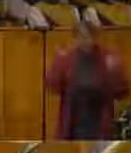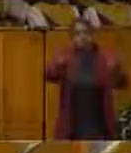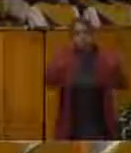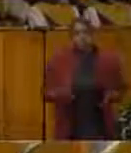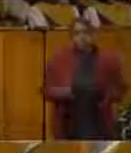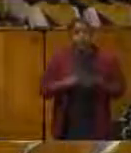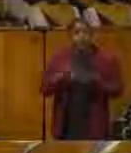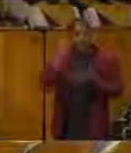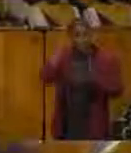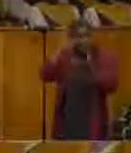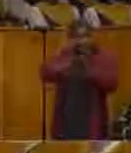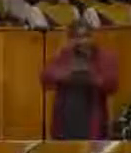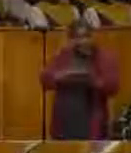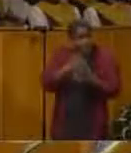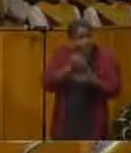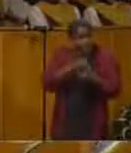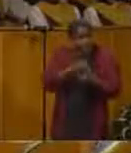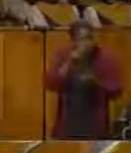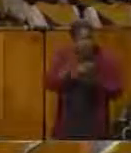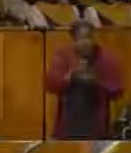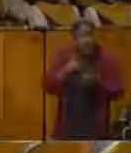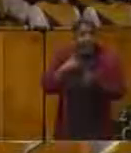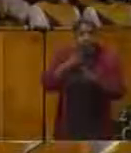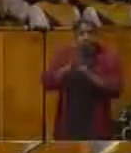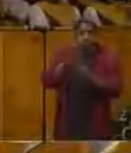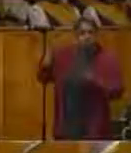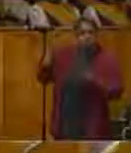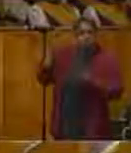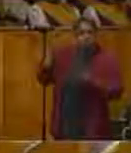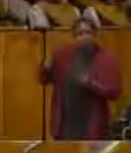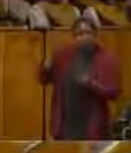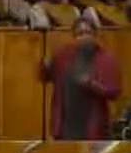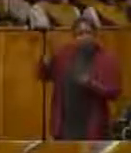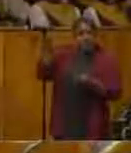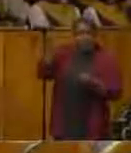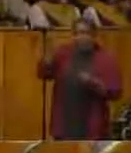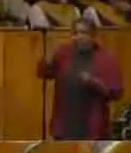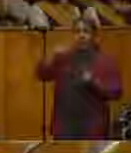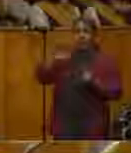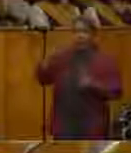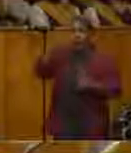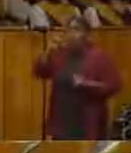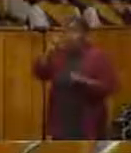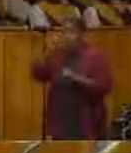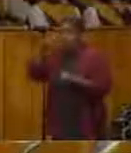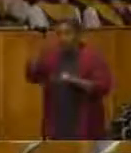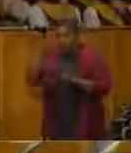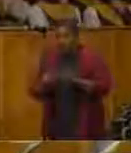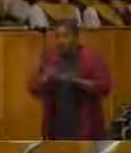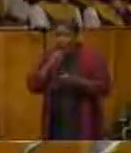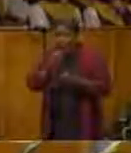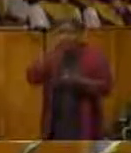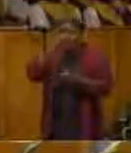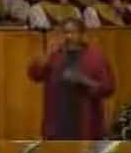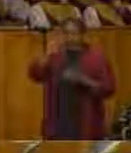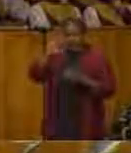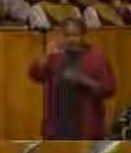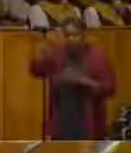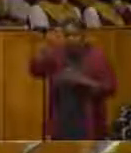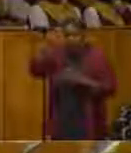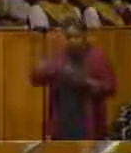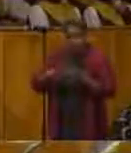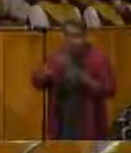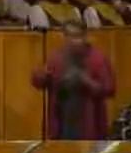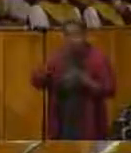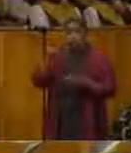who you believe in? Let me step back, because I am not co-God. I am not vice God. I am